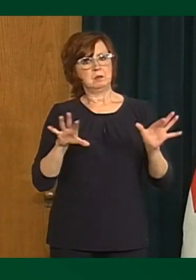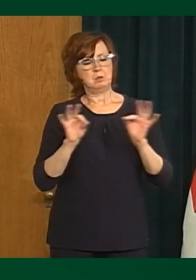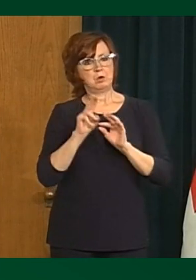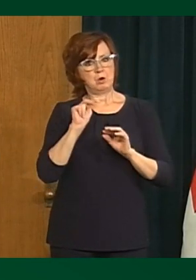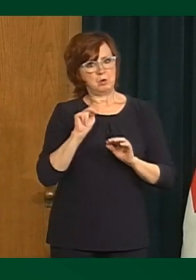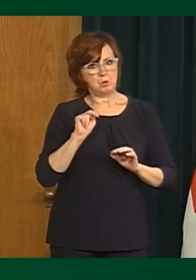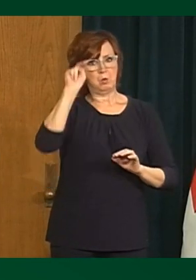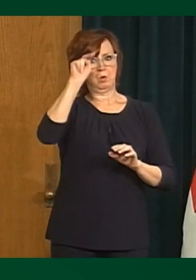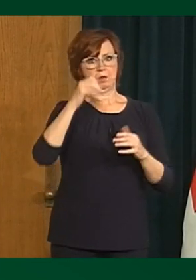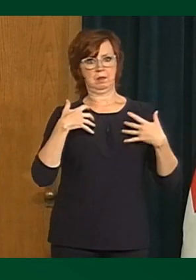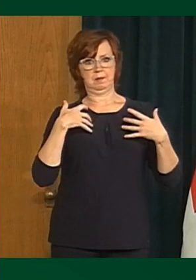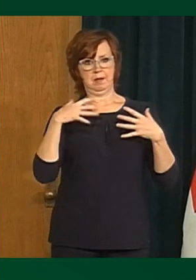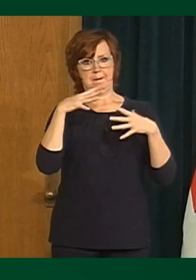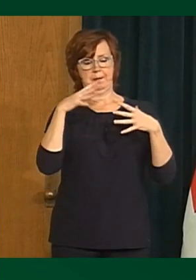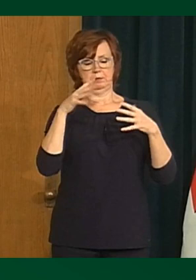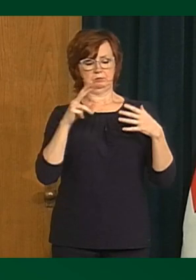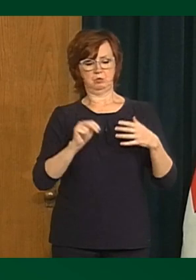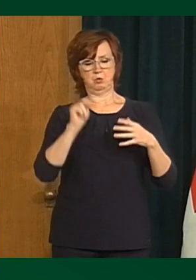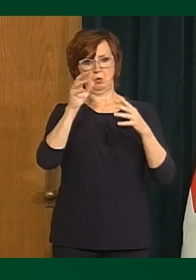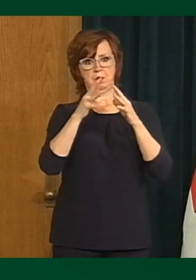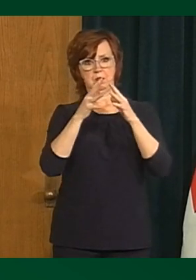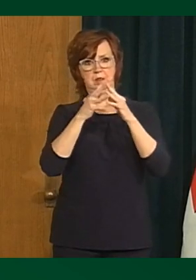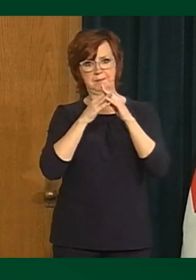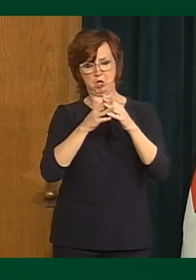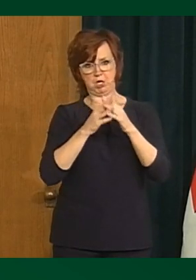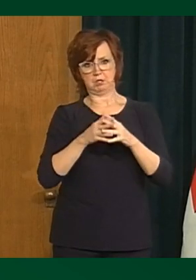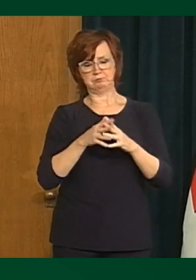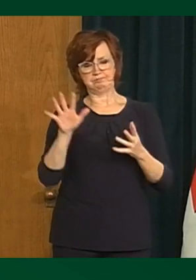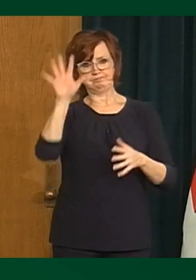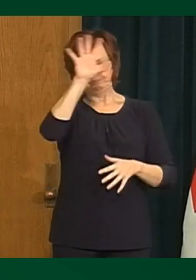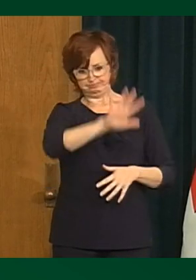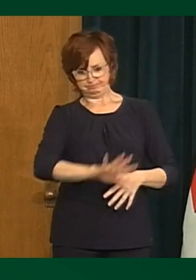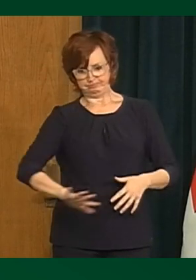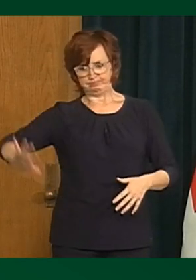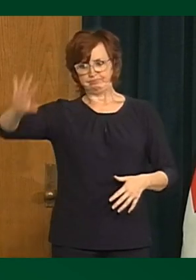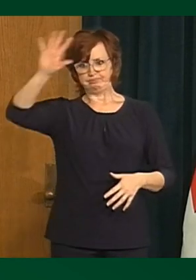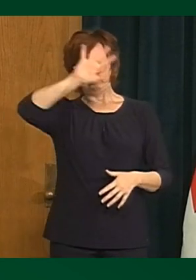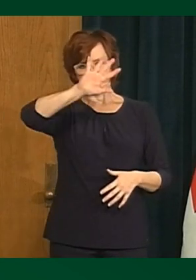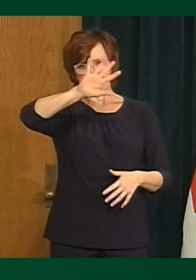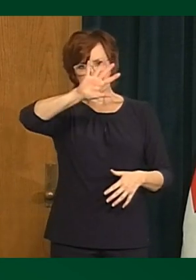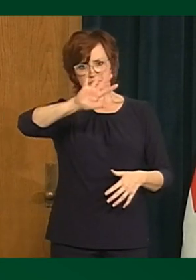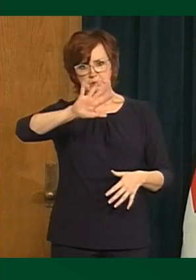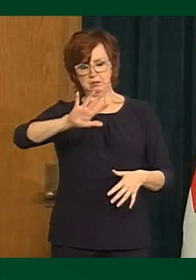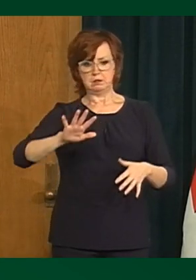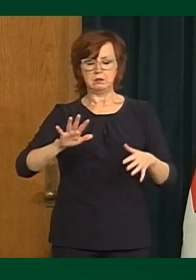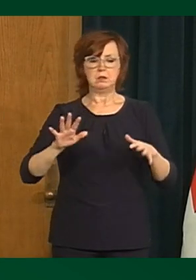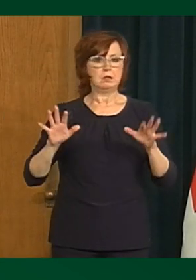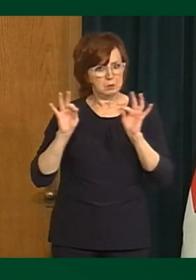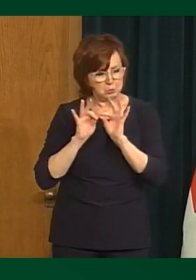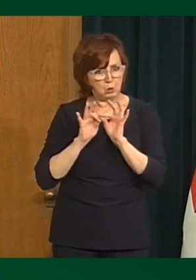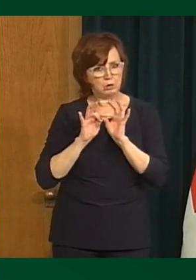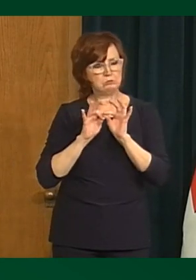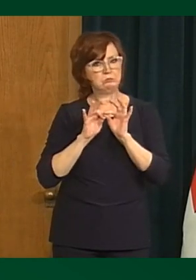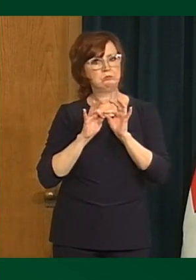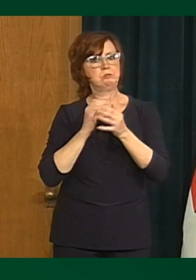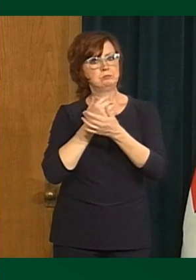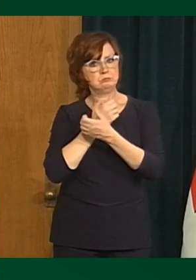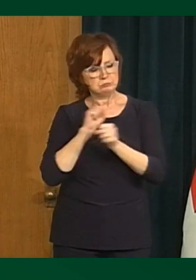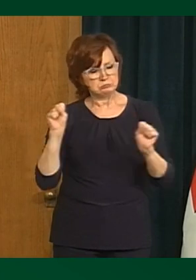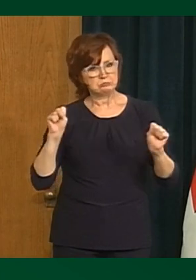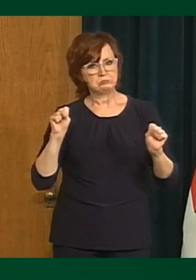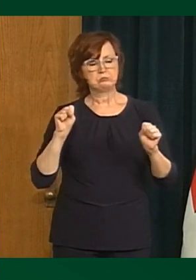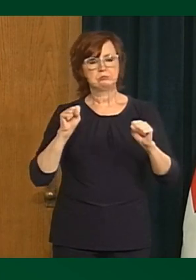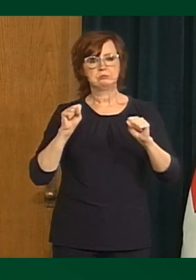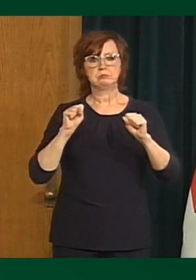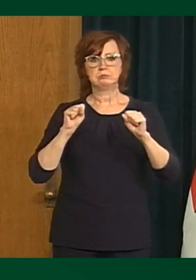have very serious conversations around the security of our border from a healthcare perspective and